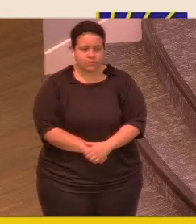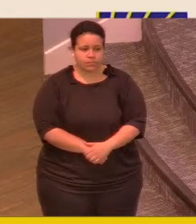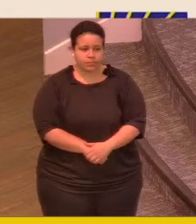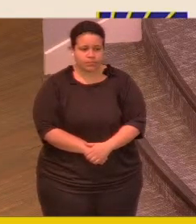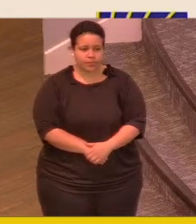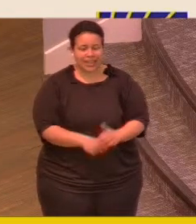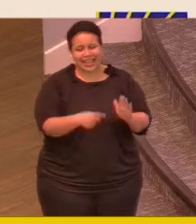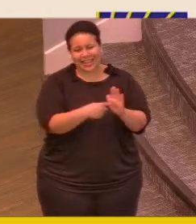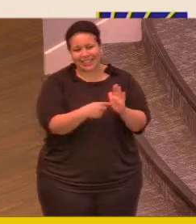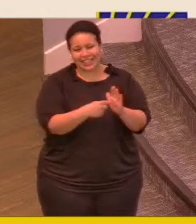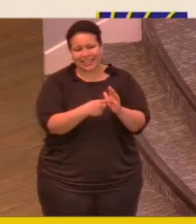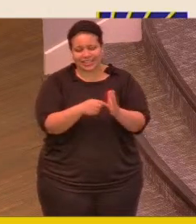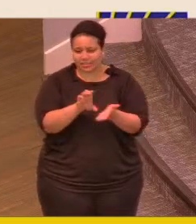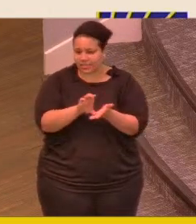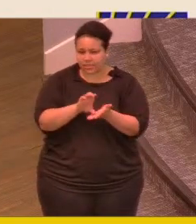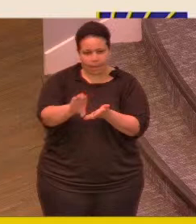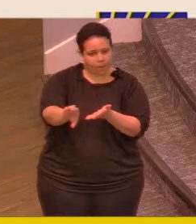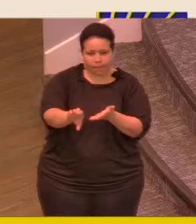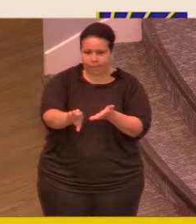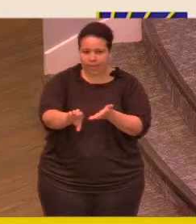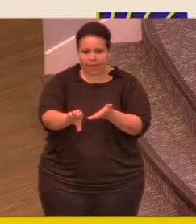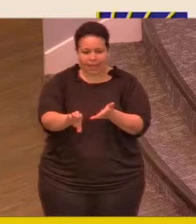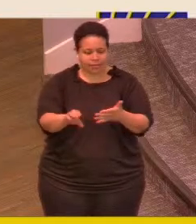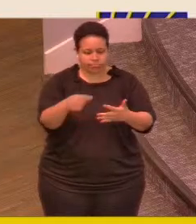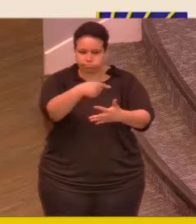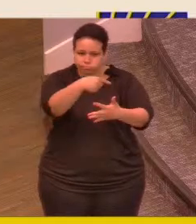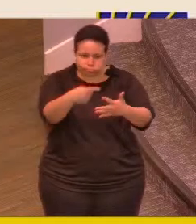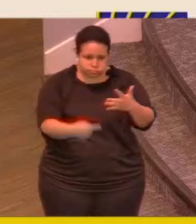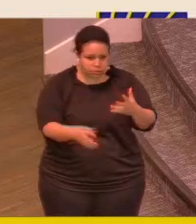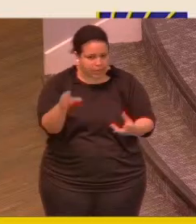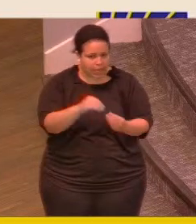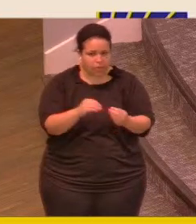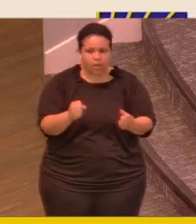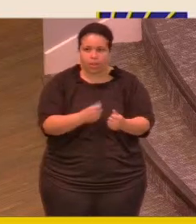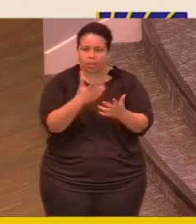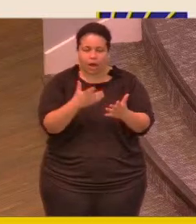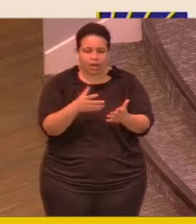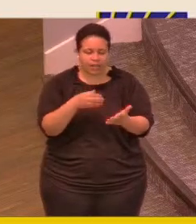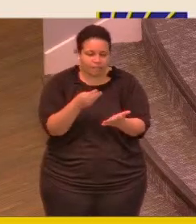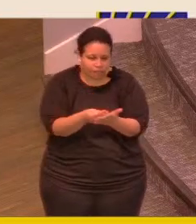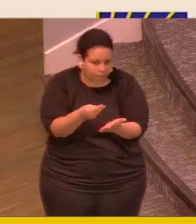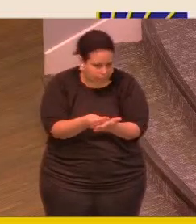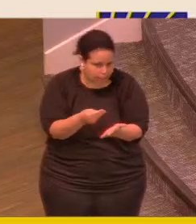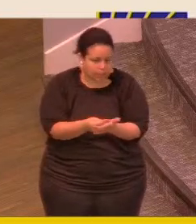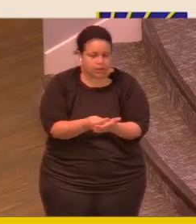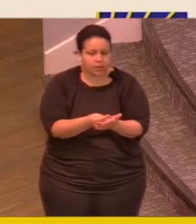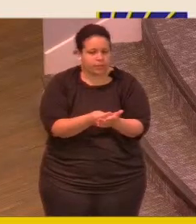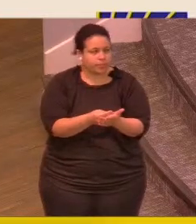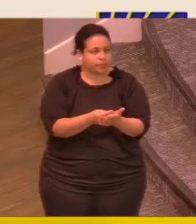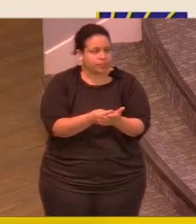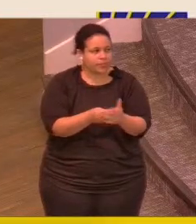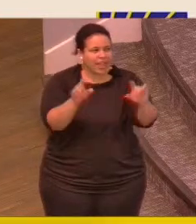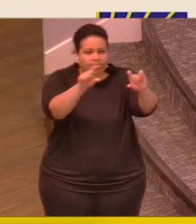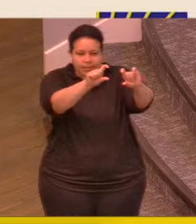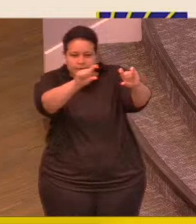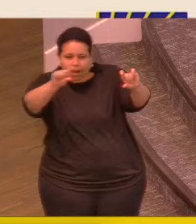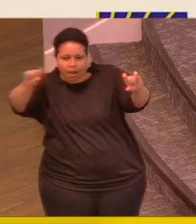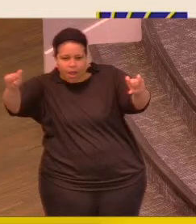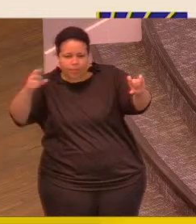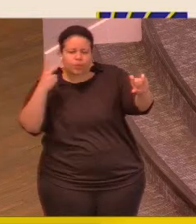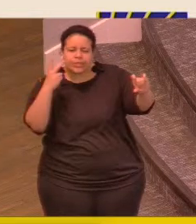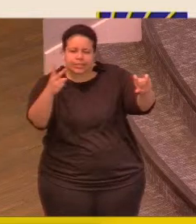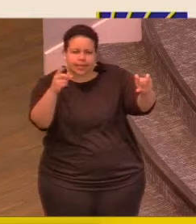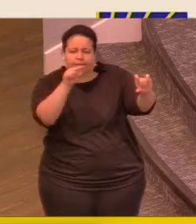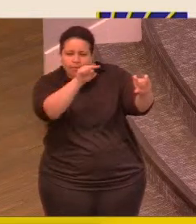This supplement weaves together many different funding sources. So at the top, the very top line item, you can see that we've